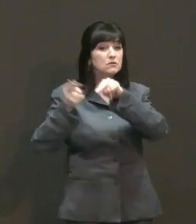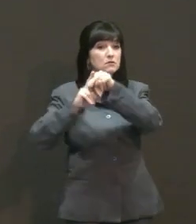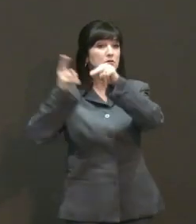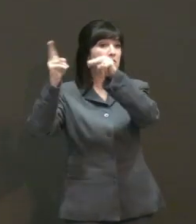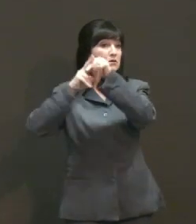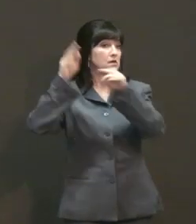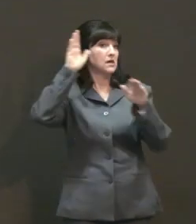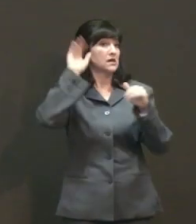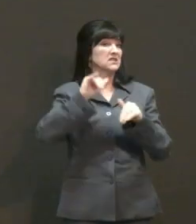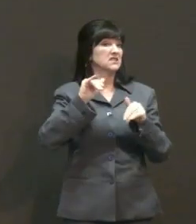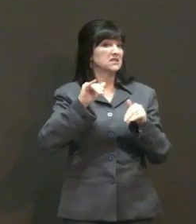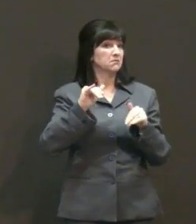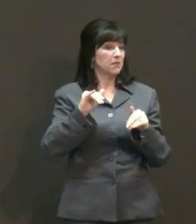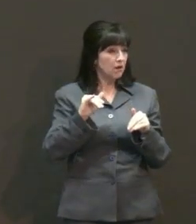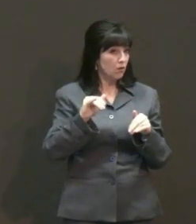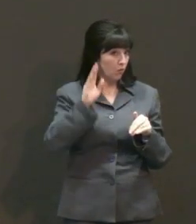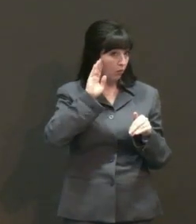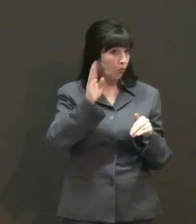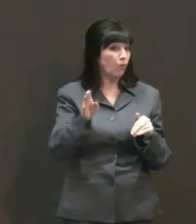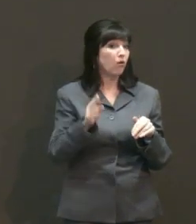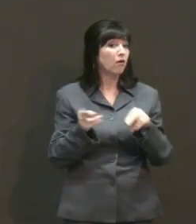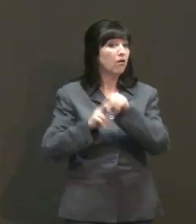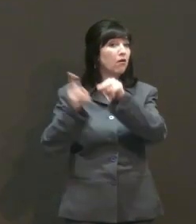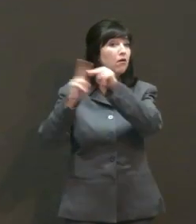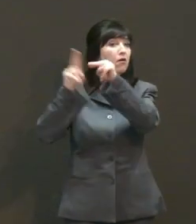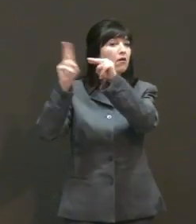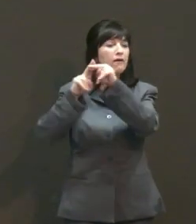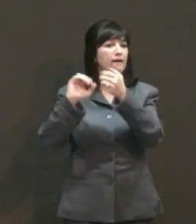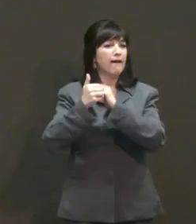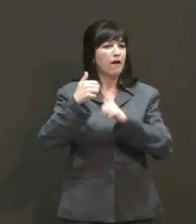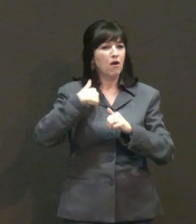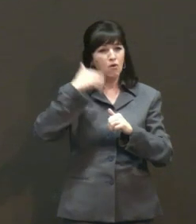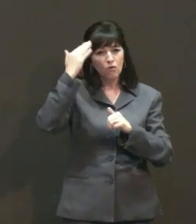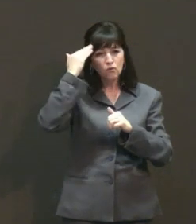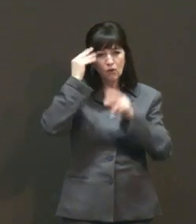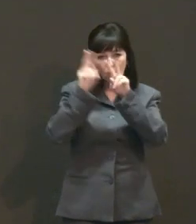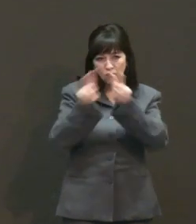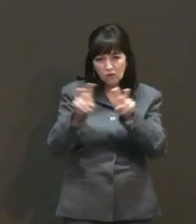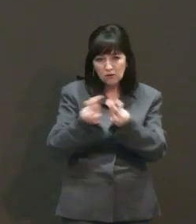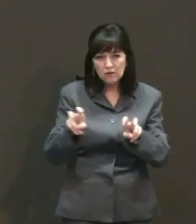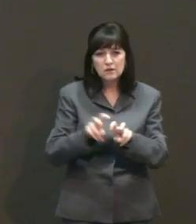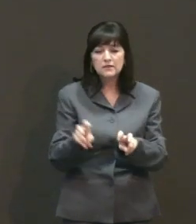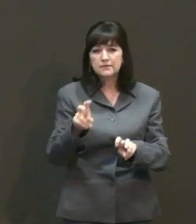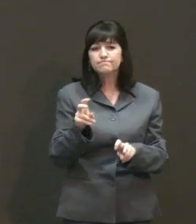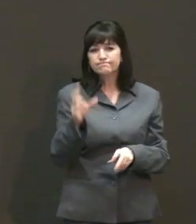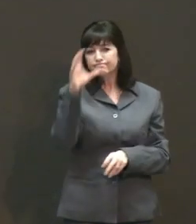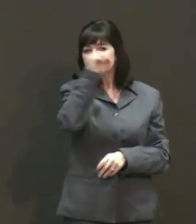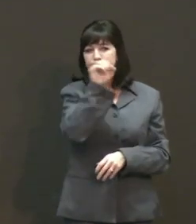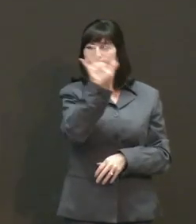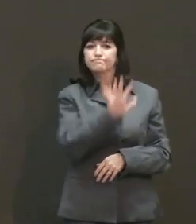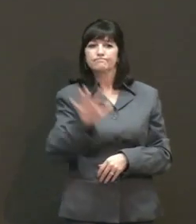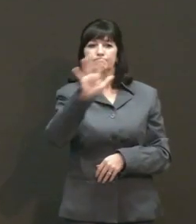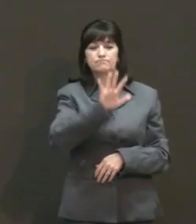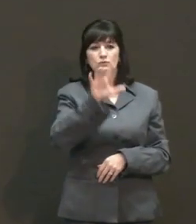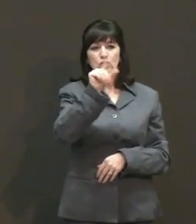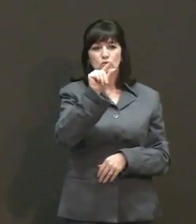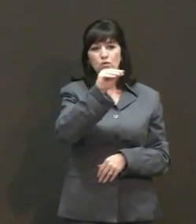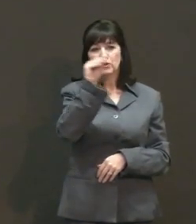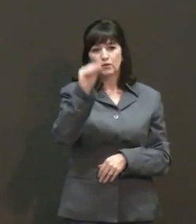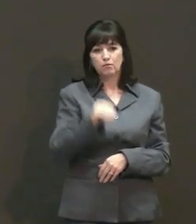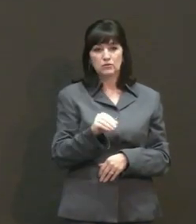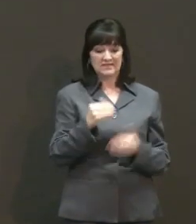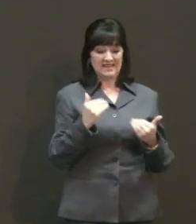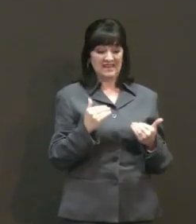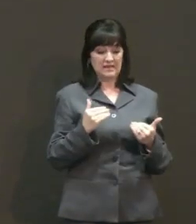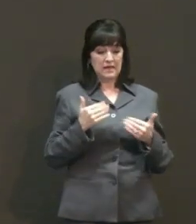cases increases from about 15, a little over 15% to 20% there, April the 14th.